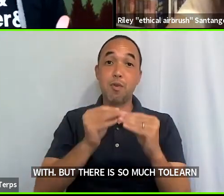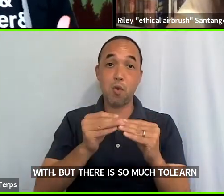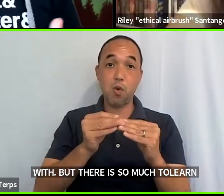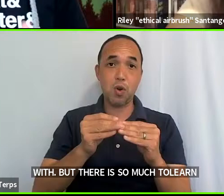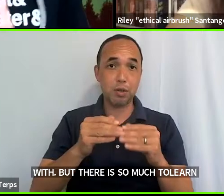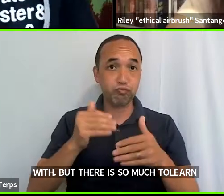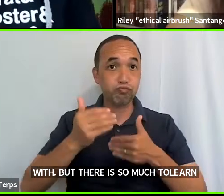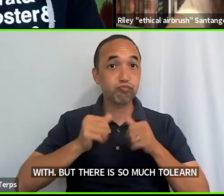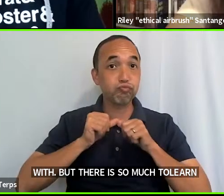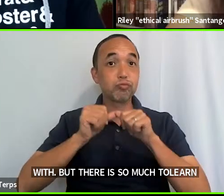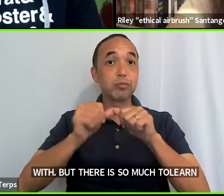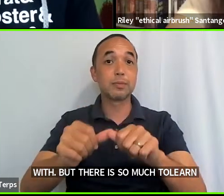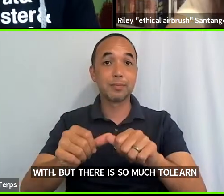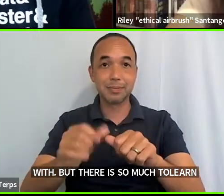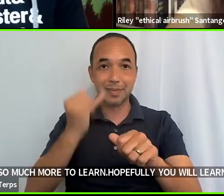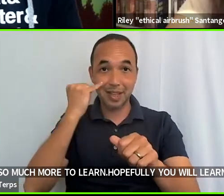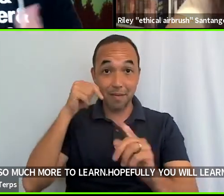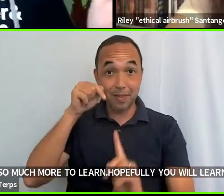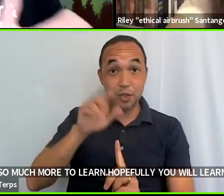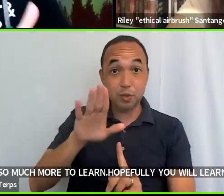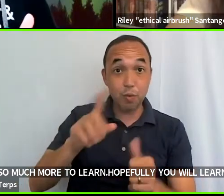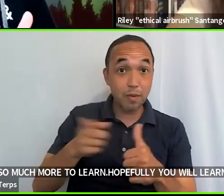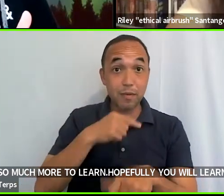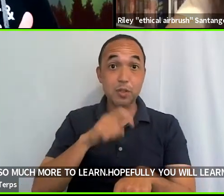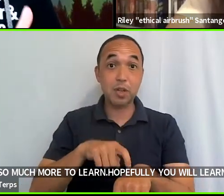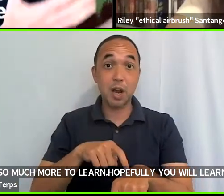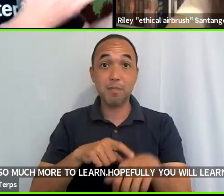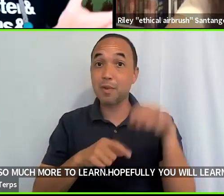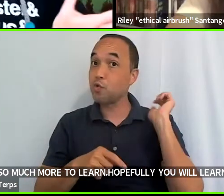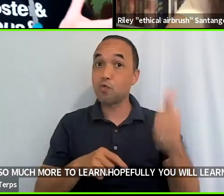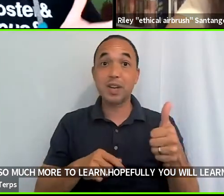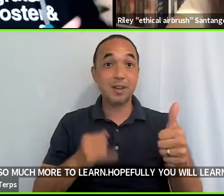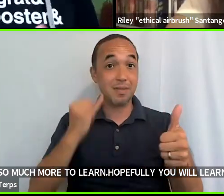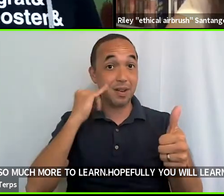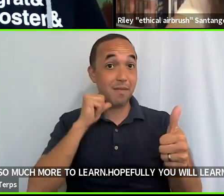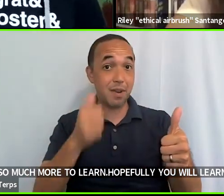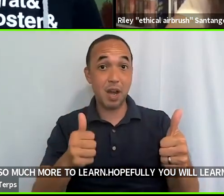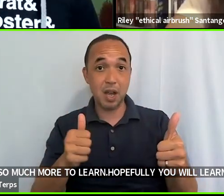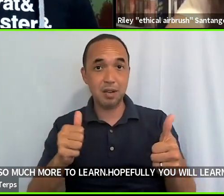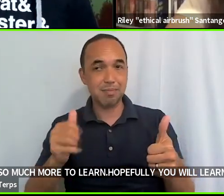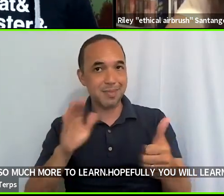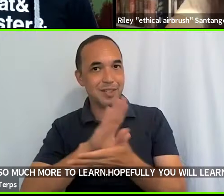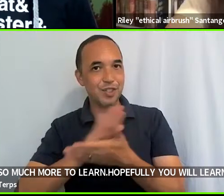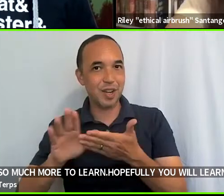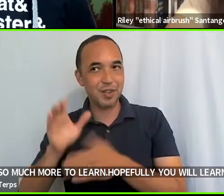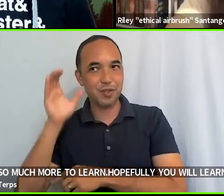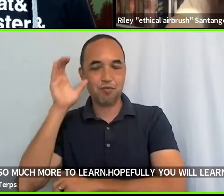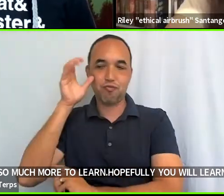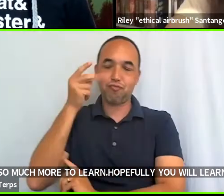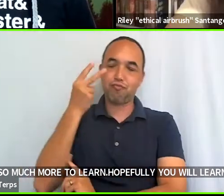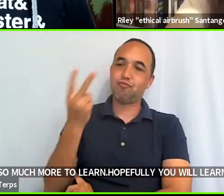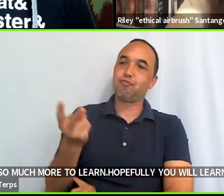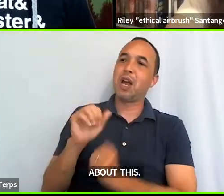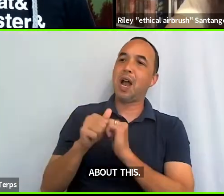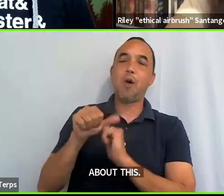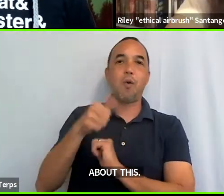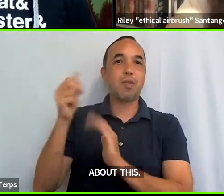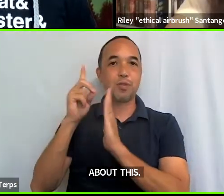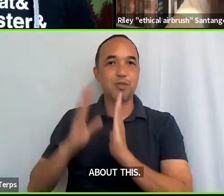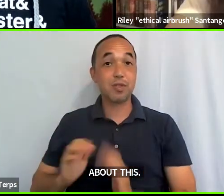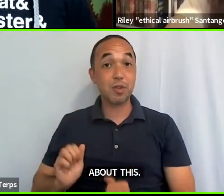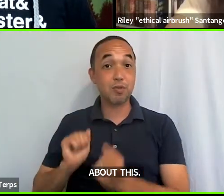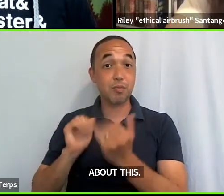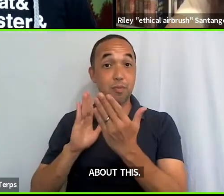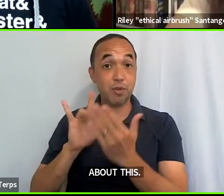going. You know, if this is a first time thing for you, great. If it's not, it's also great to hear how other designers sort of approach things.